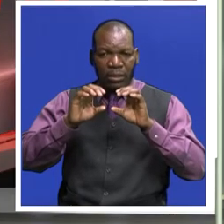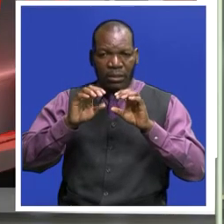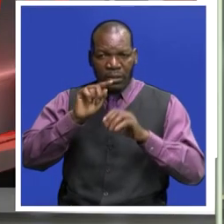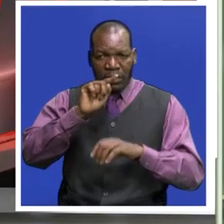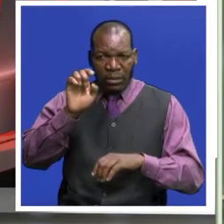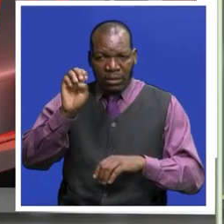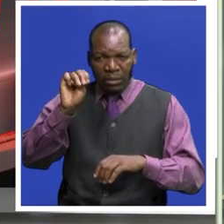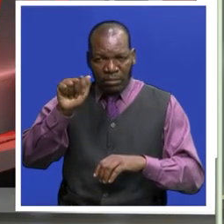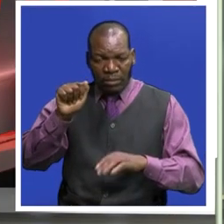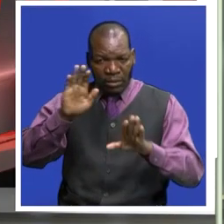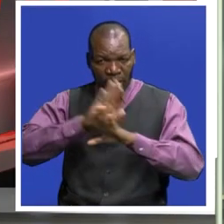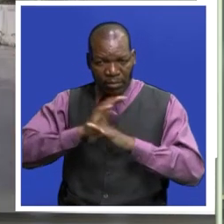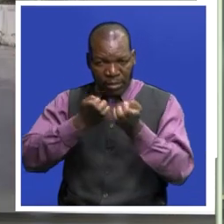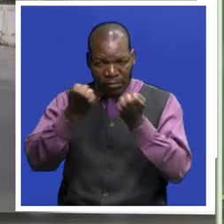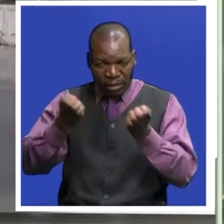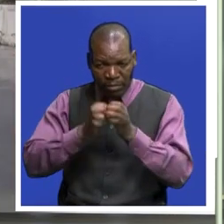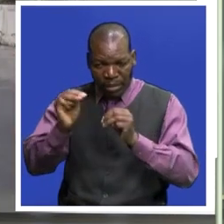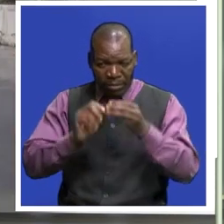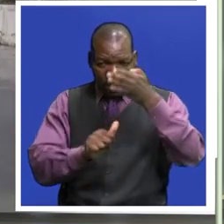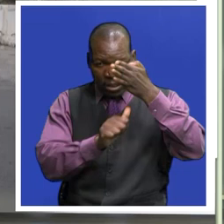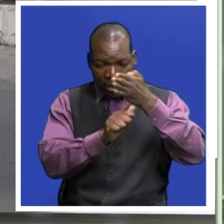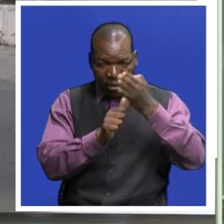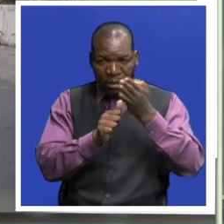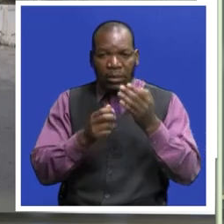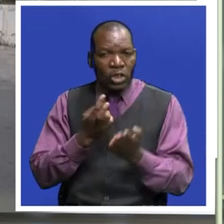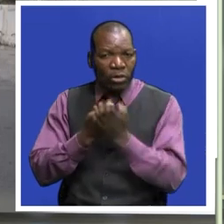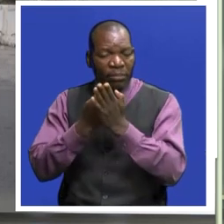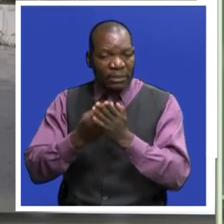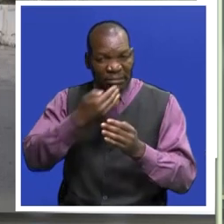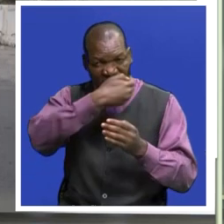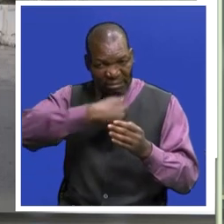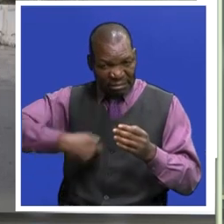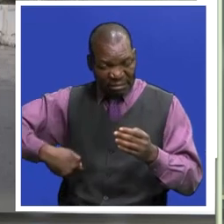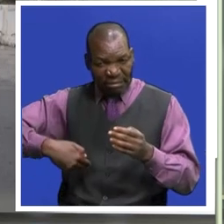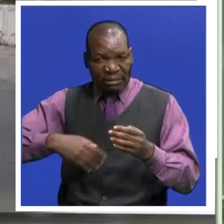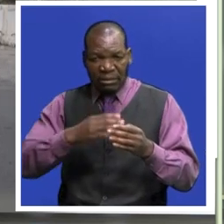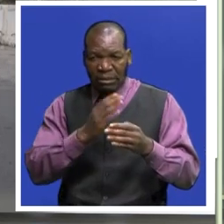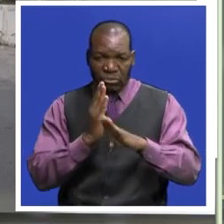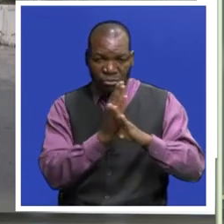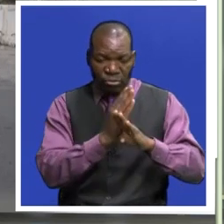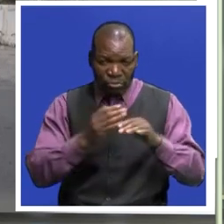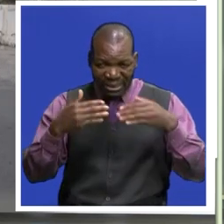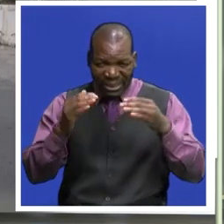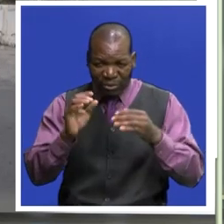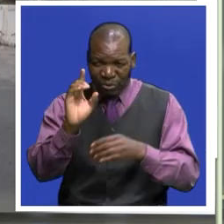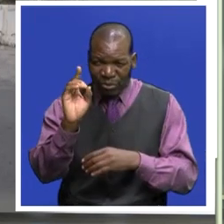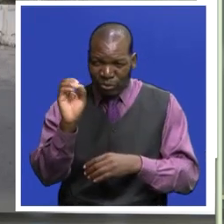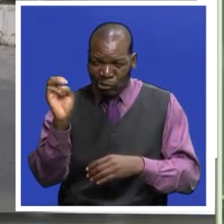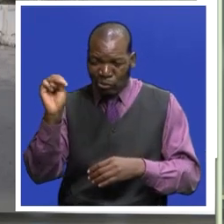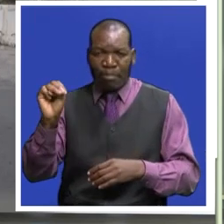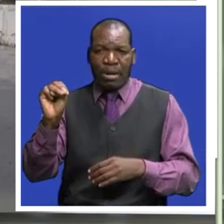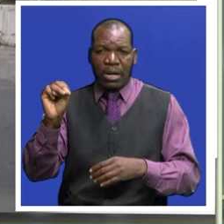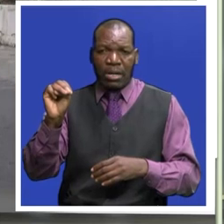The Zambia Environmental Management Agency, ZEMA, has recommended tight restrictions on the sale of DOOM pesticide. ZEMA